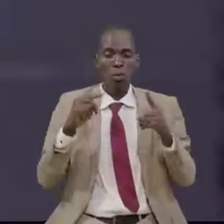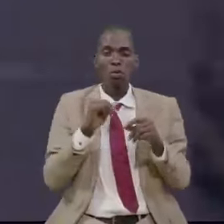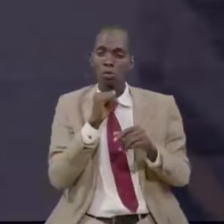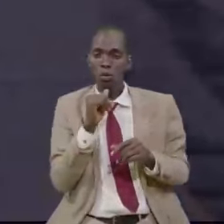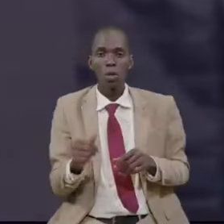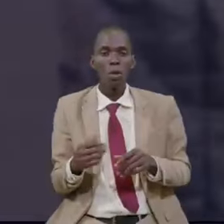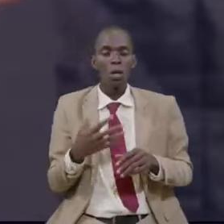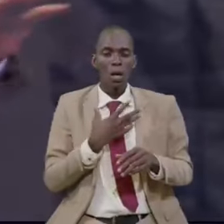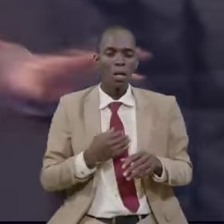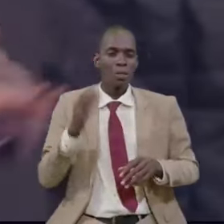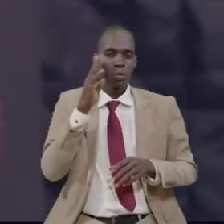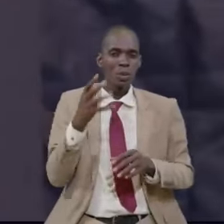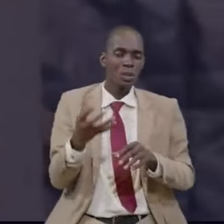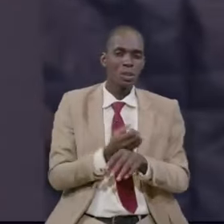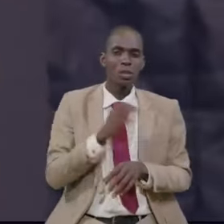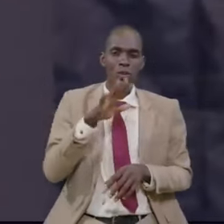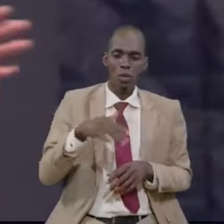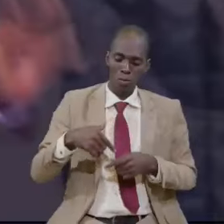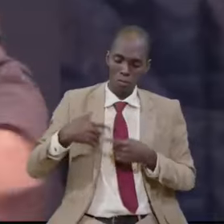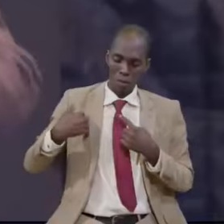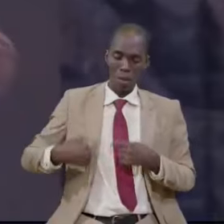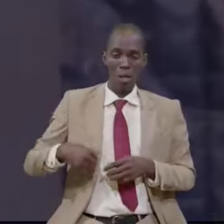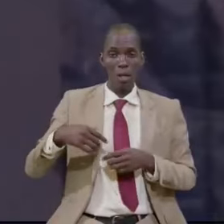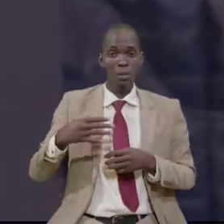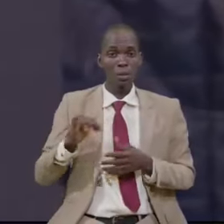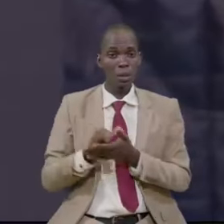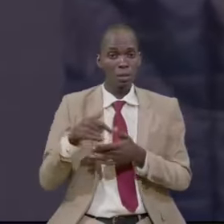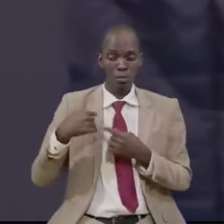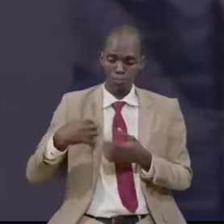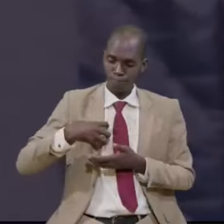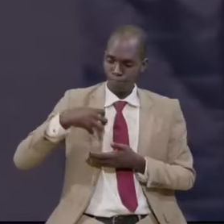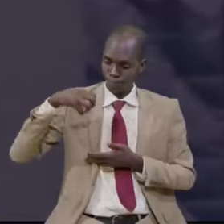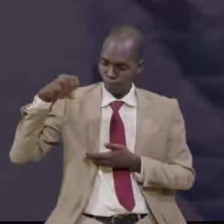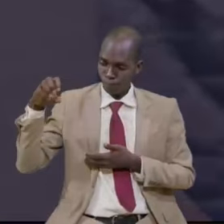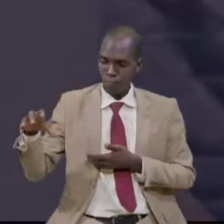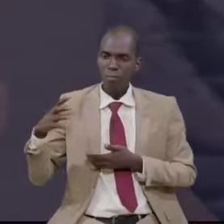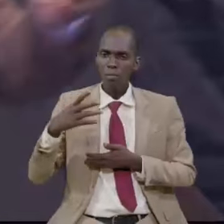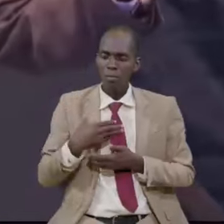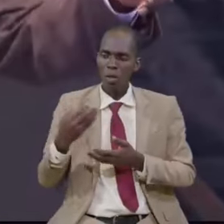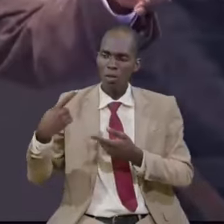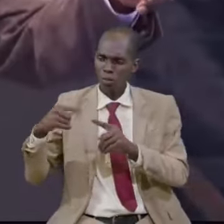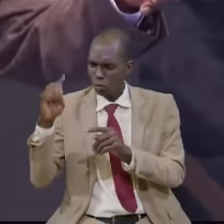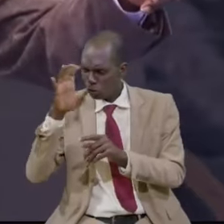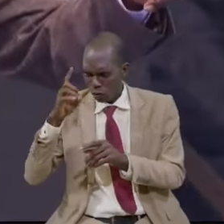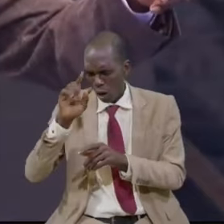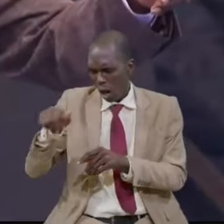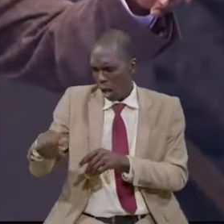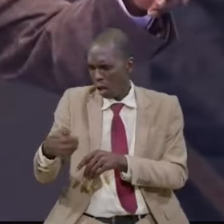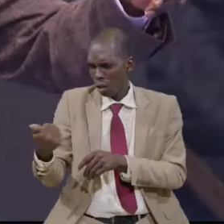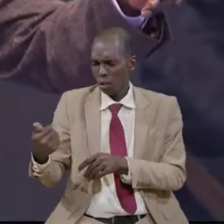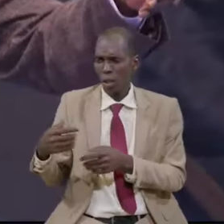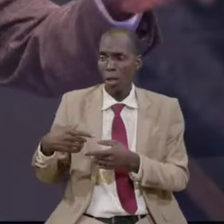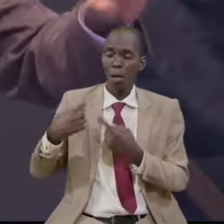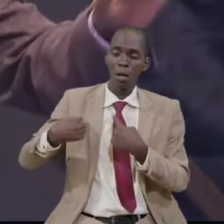part of the body, if we take that away and then we try to put another one, even that other one